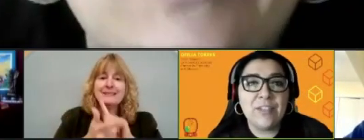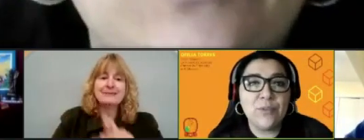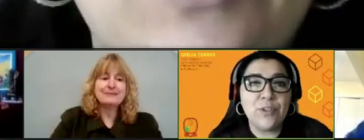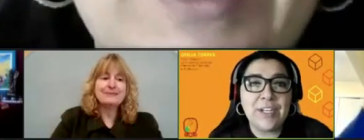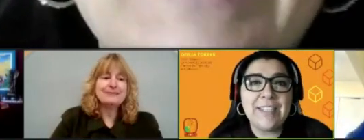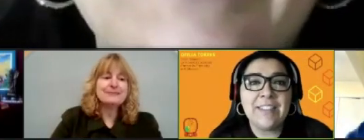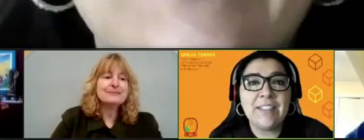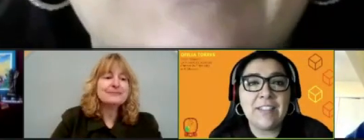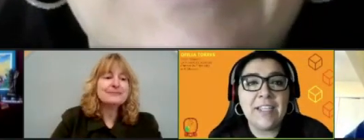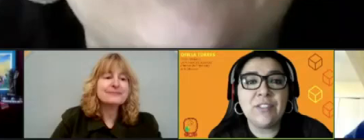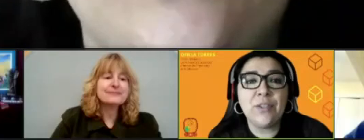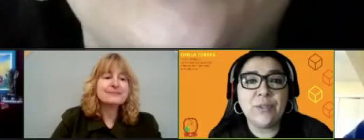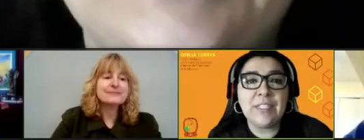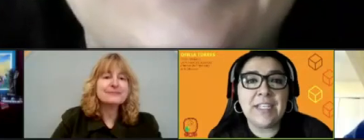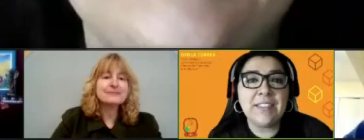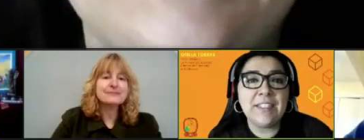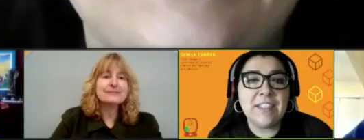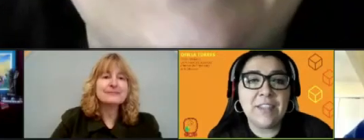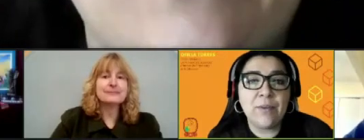al